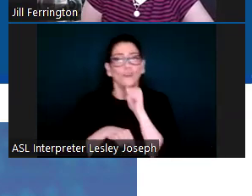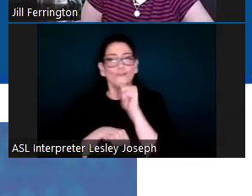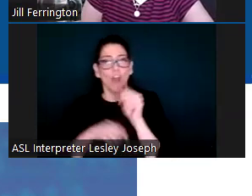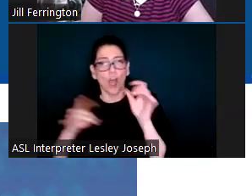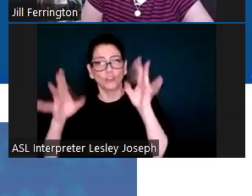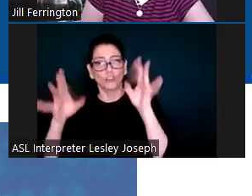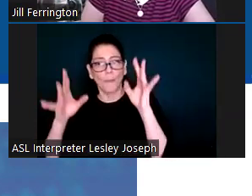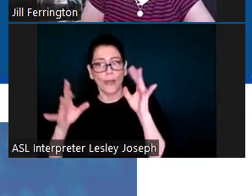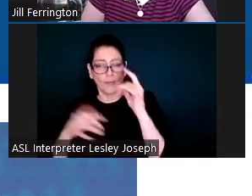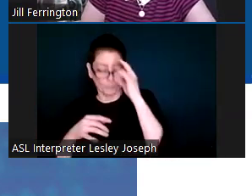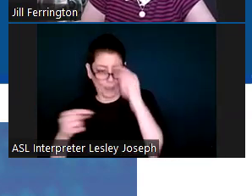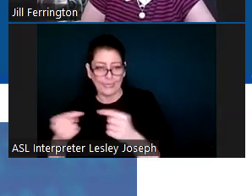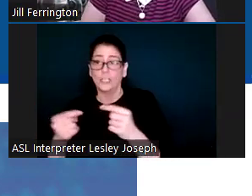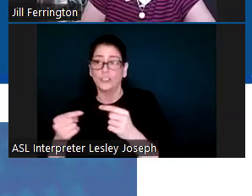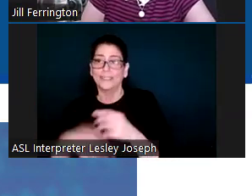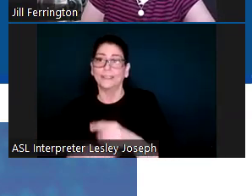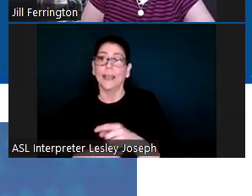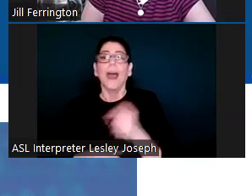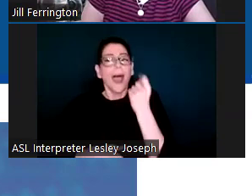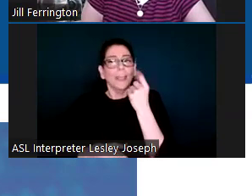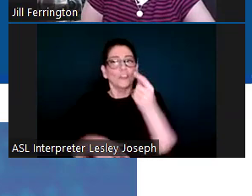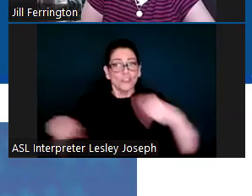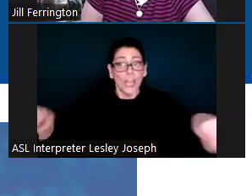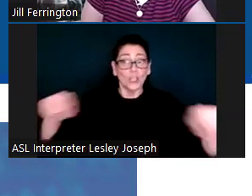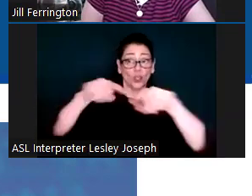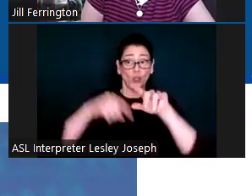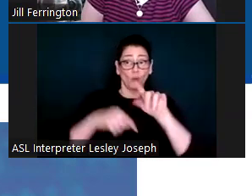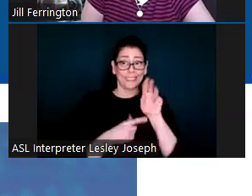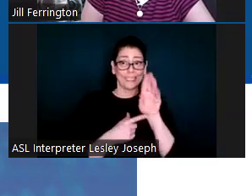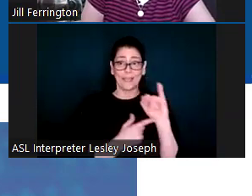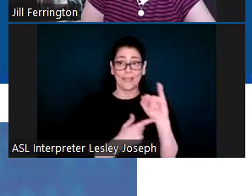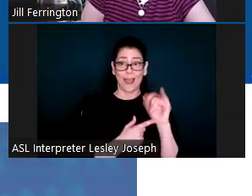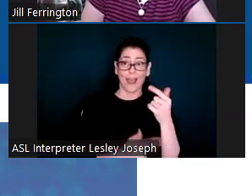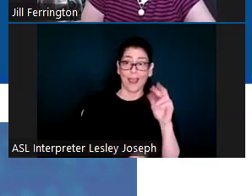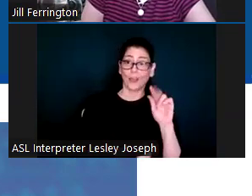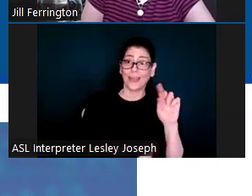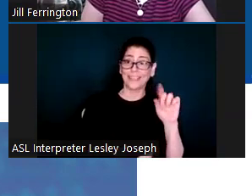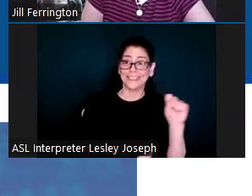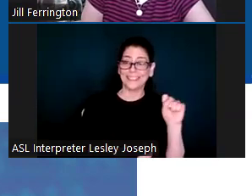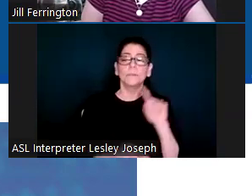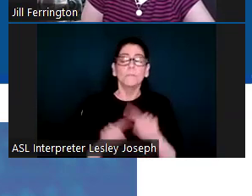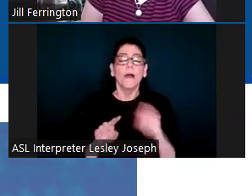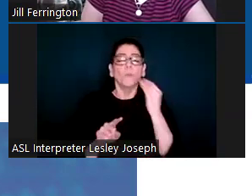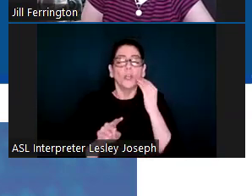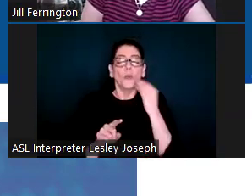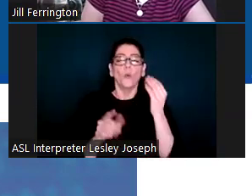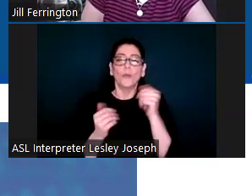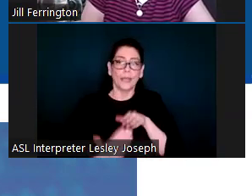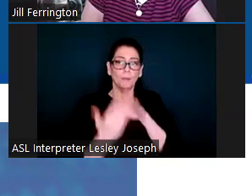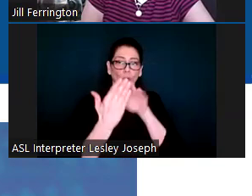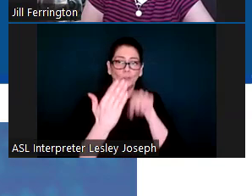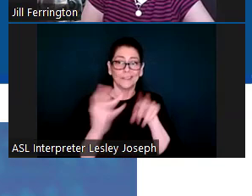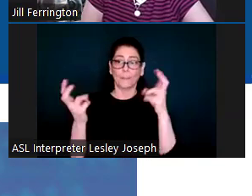event is directed at TBI grantees, but we've long known that it's okay to approach this topic in a more general way. So